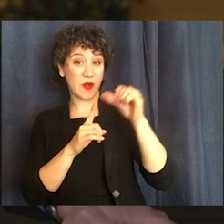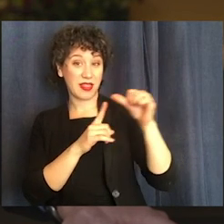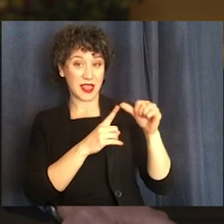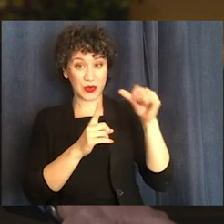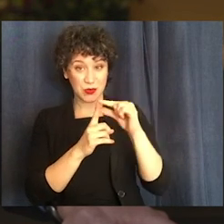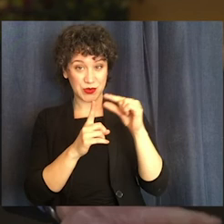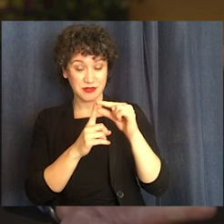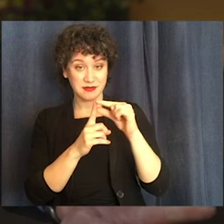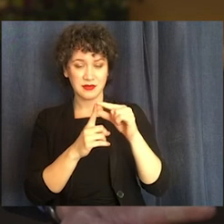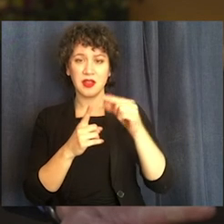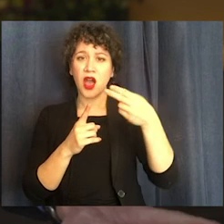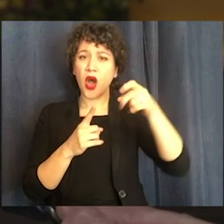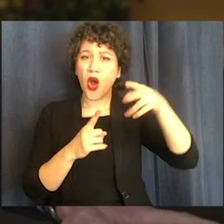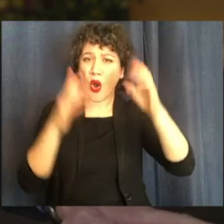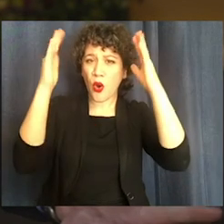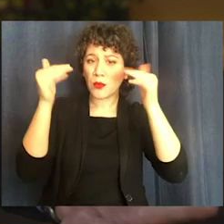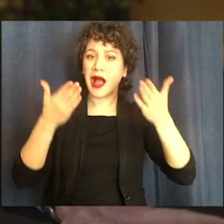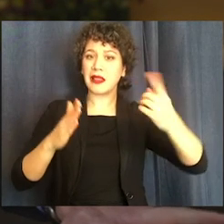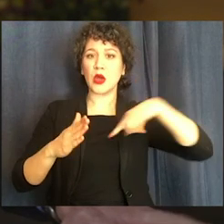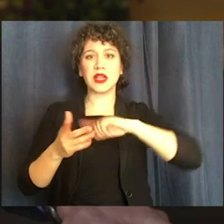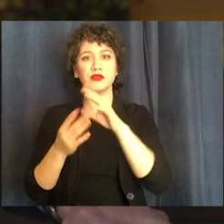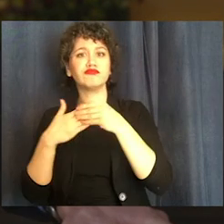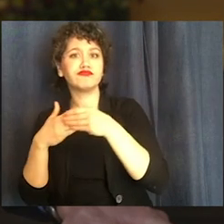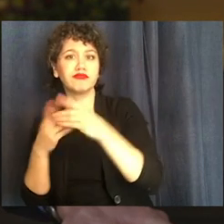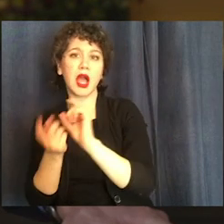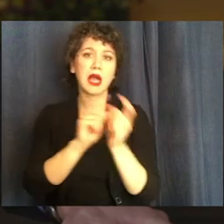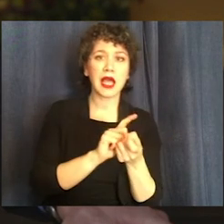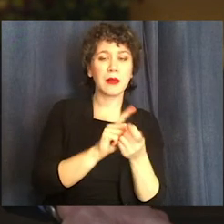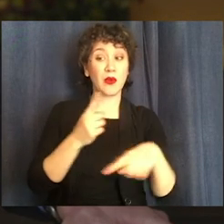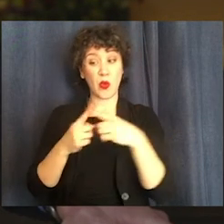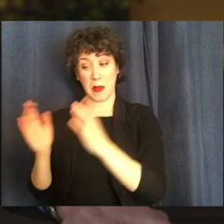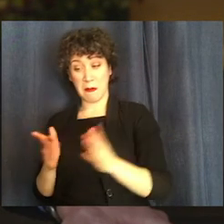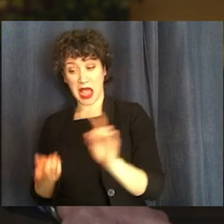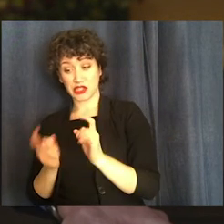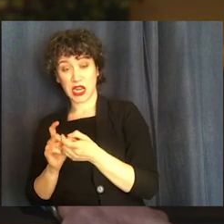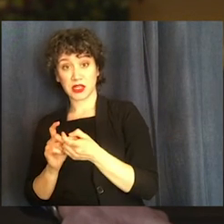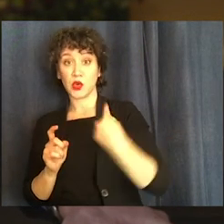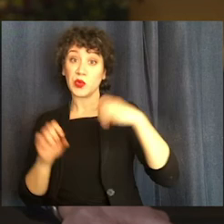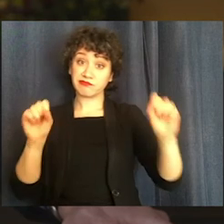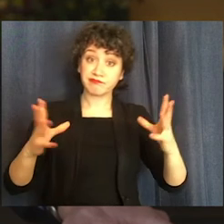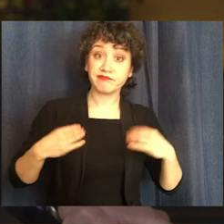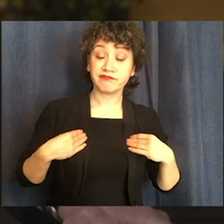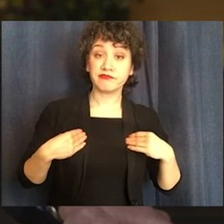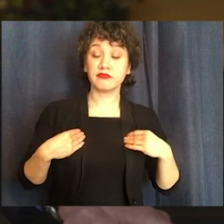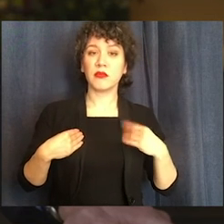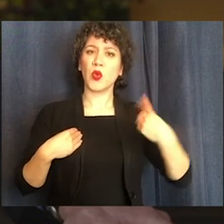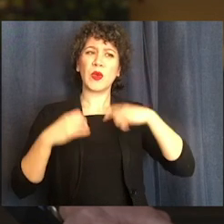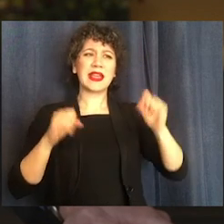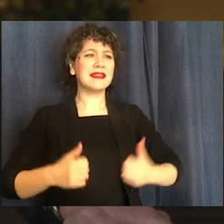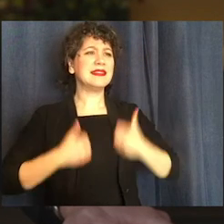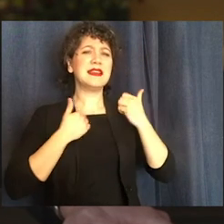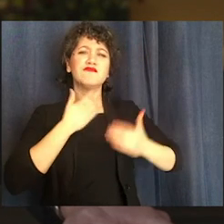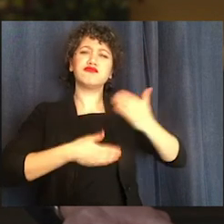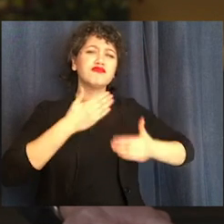purpose. Eddie Vedder could not have been more correct when he wrote, "Everything has changed.